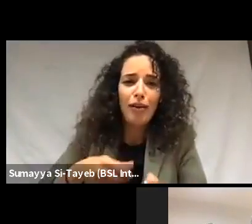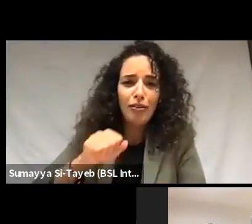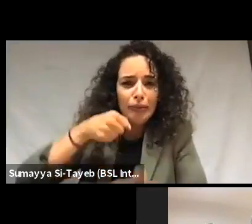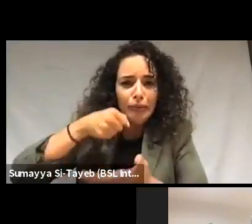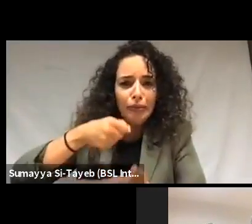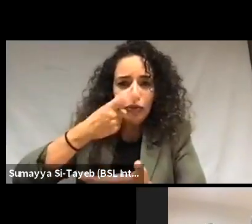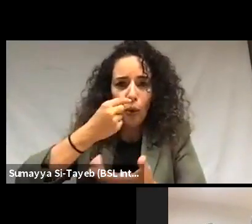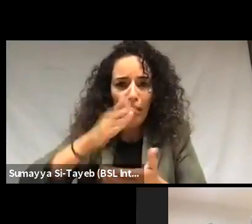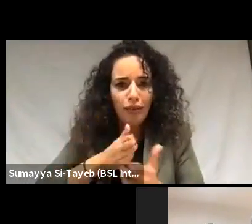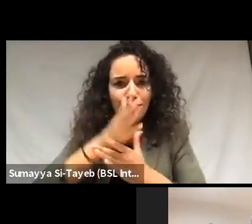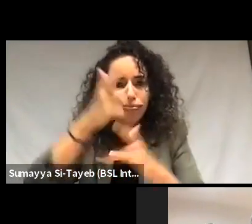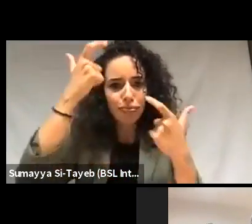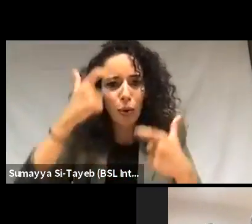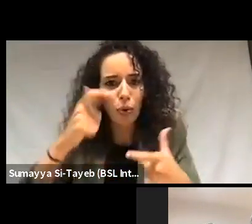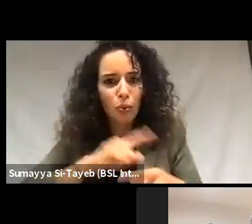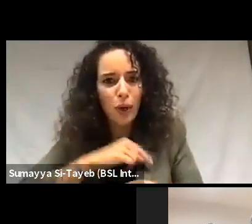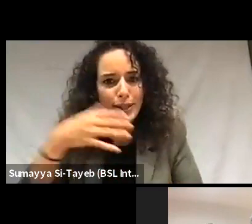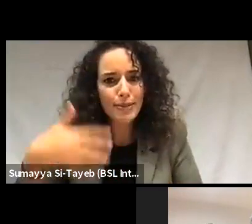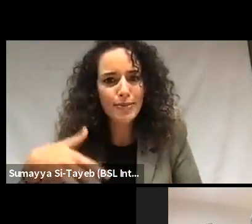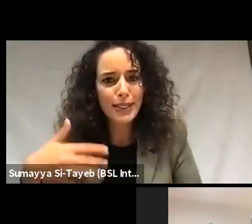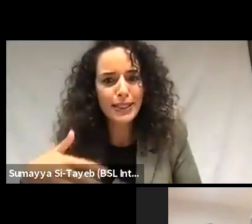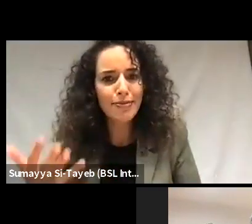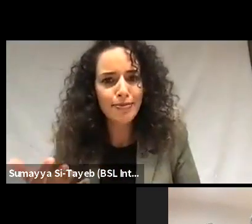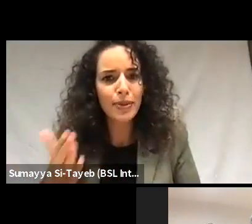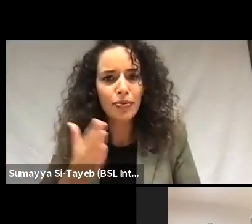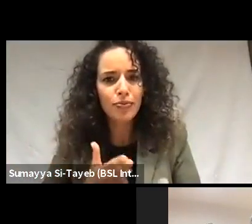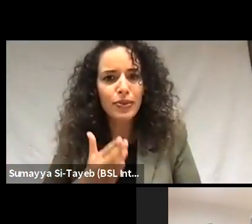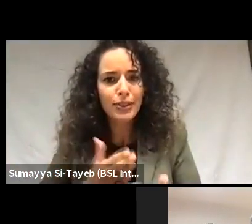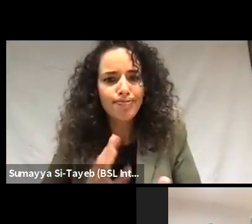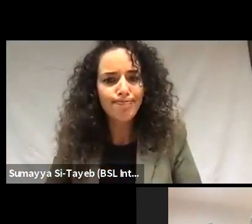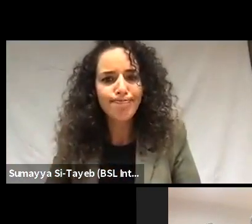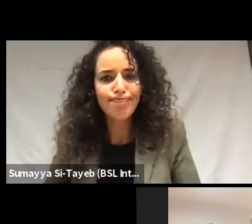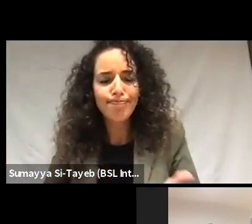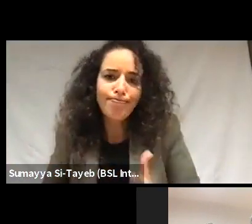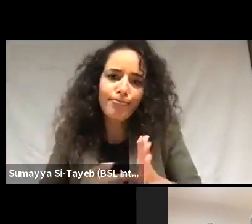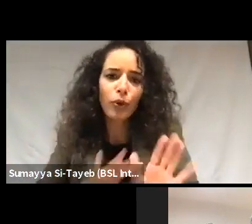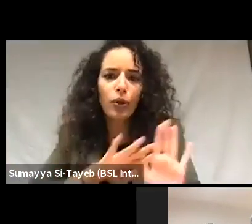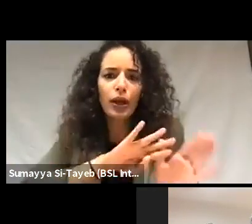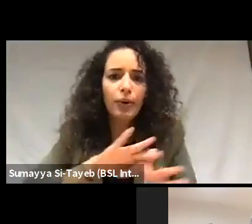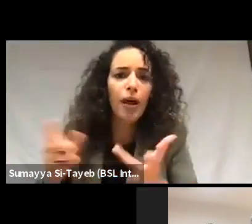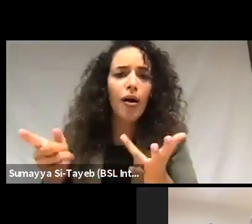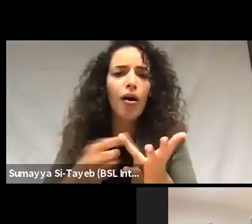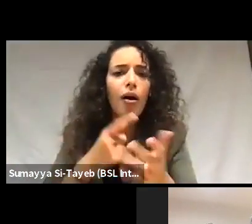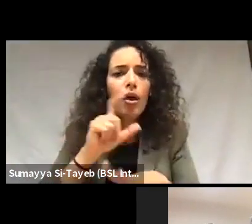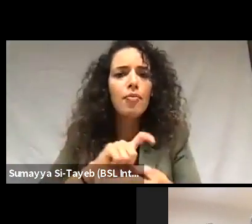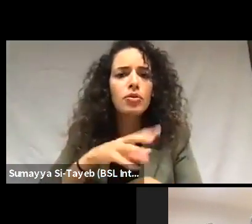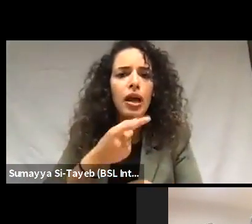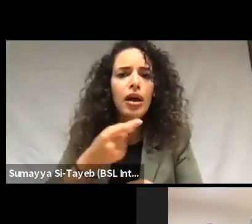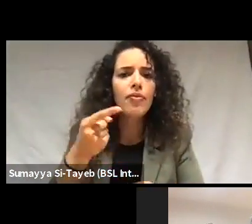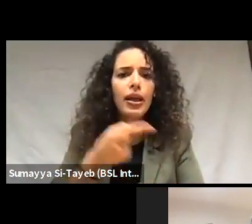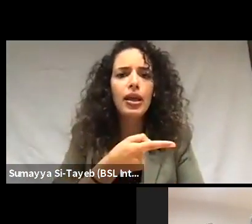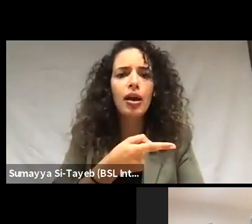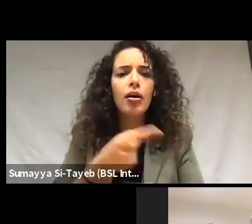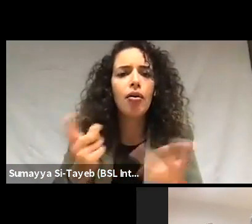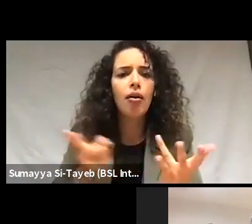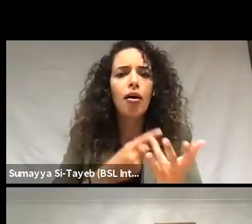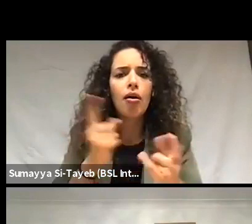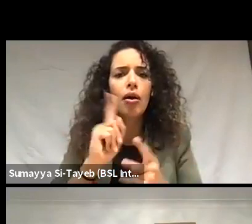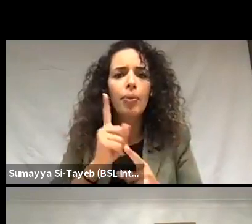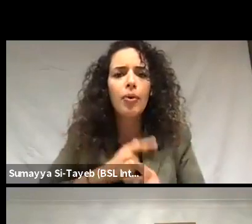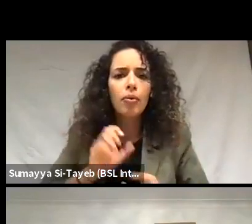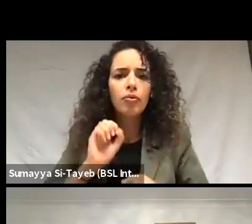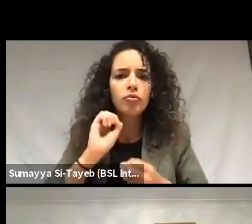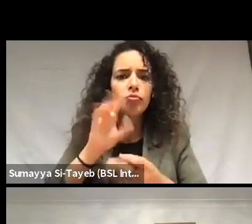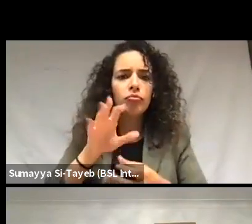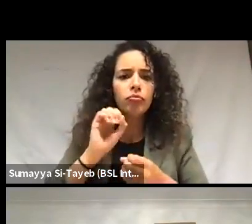cases, but it is one of the past. And we've got another mosque here and 2 other contributors from